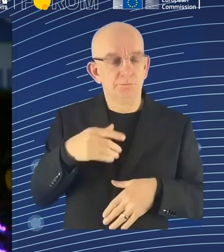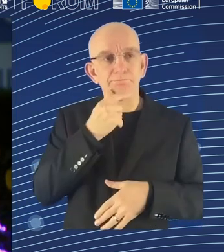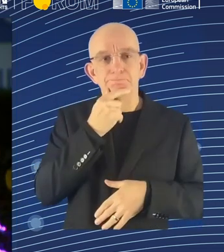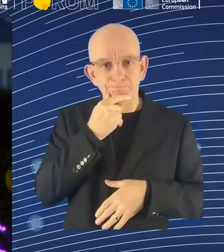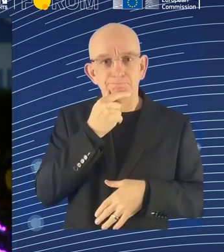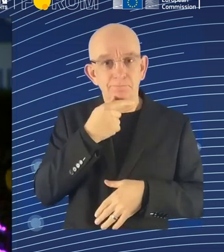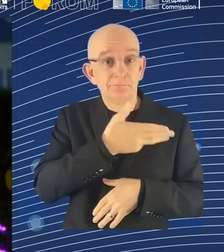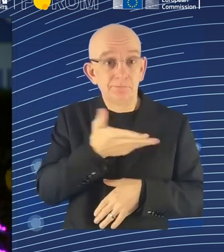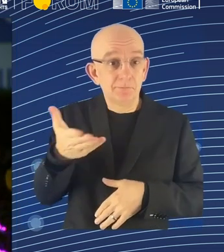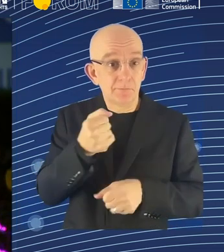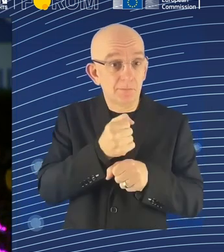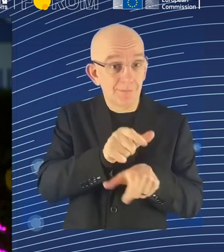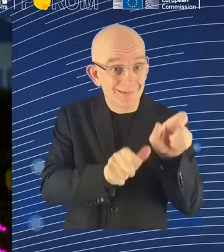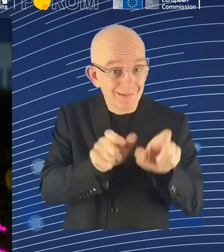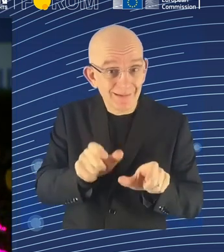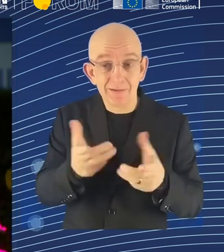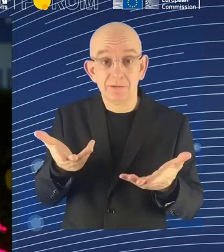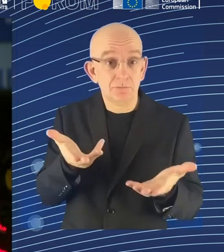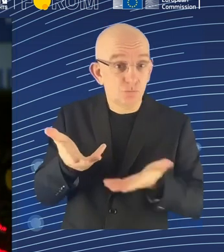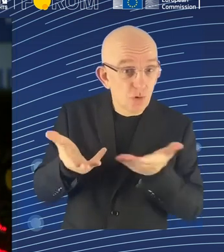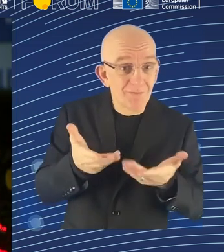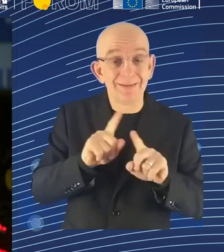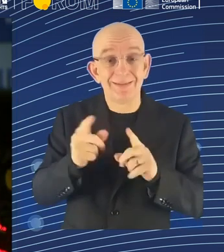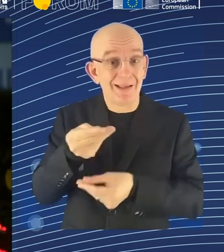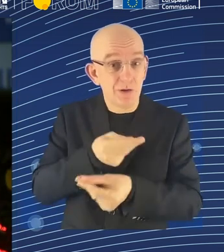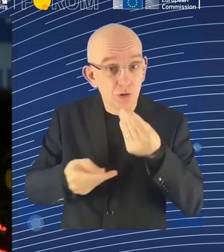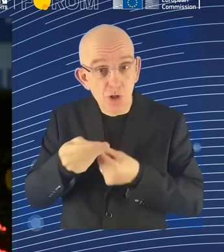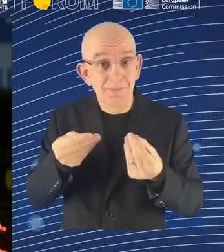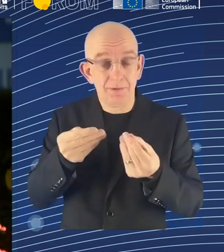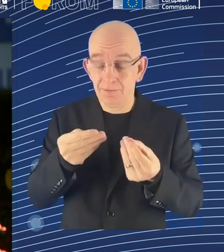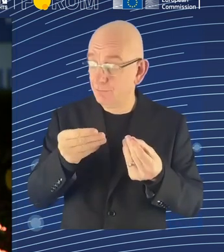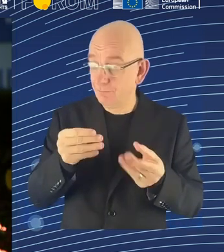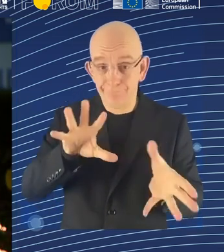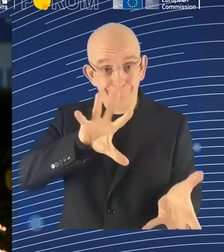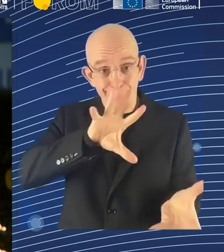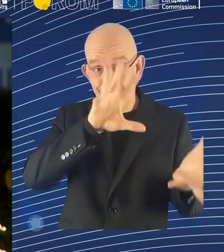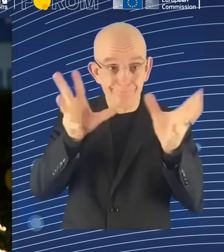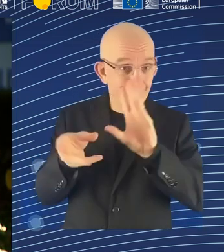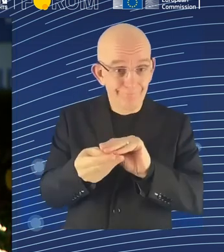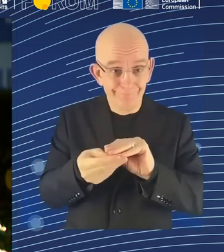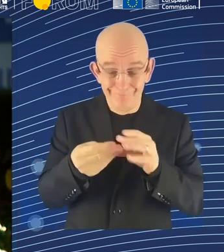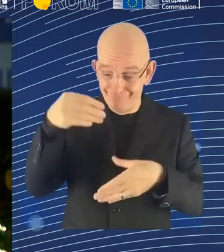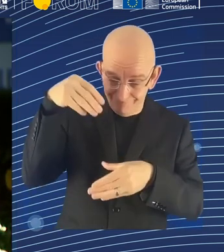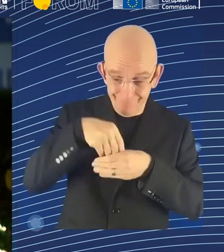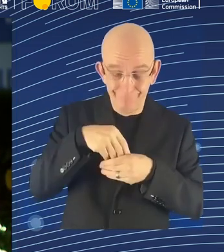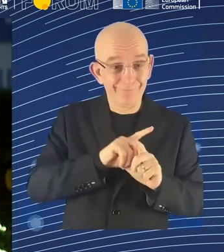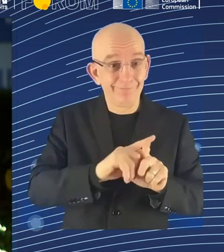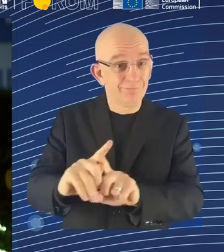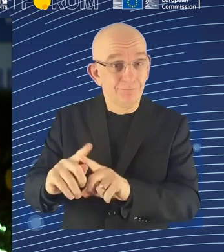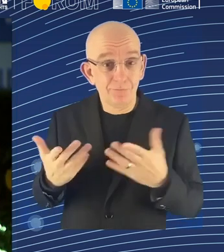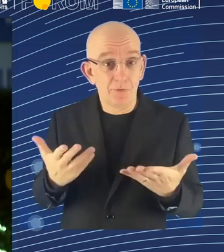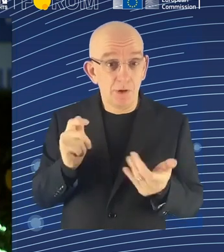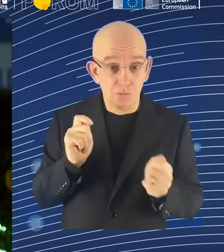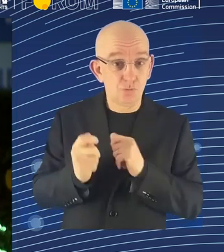words of Jean Tirole, laureate of the Economics Nobel Prize. And after that, we put a cost, a price on this data, and services were born.